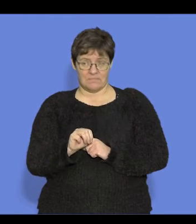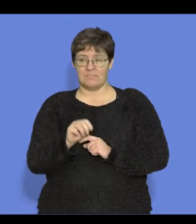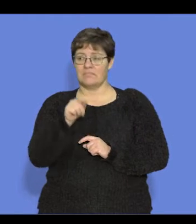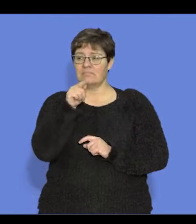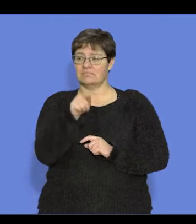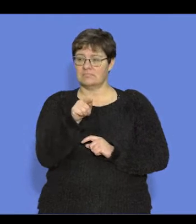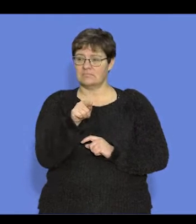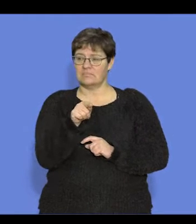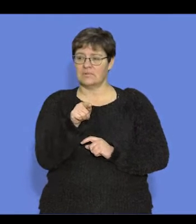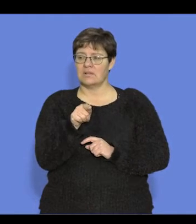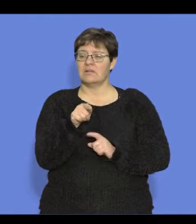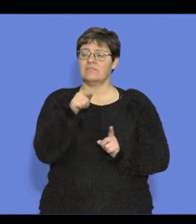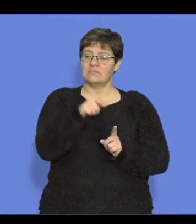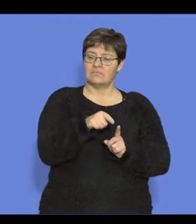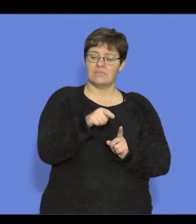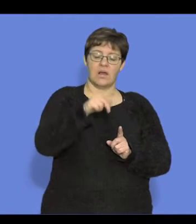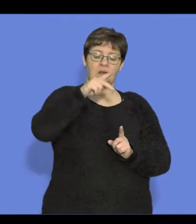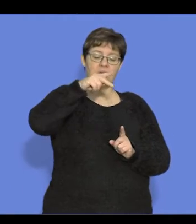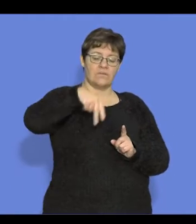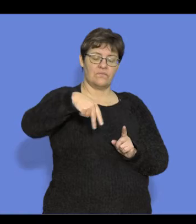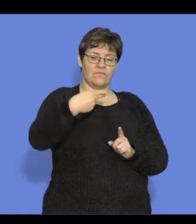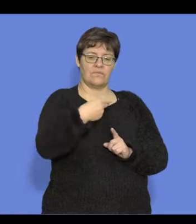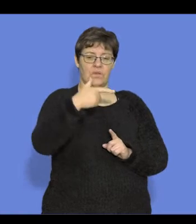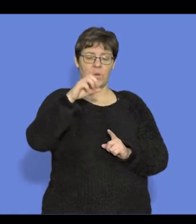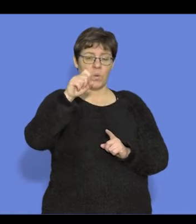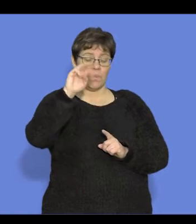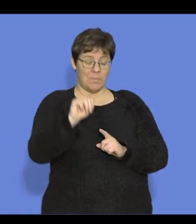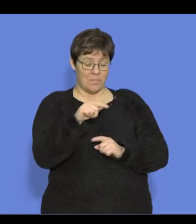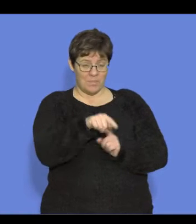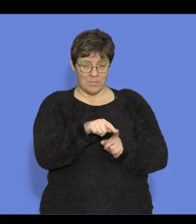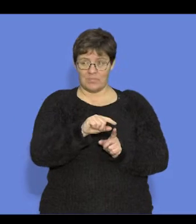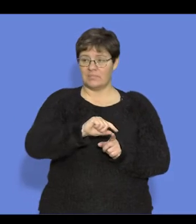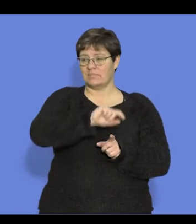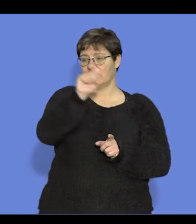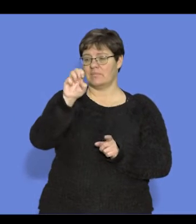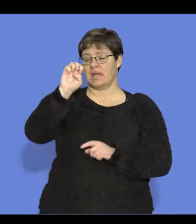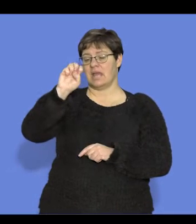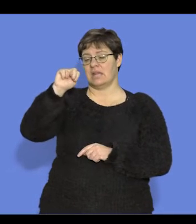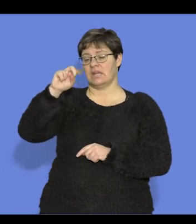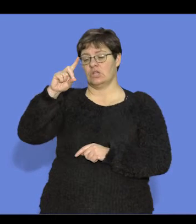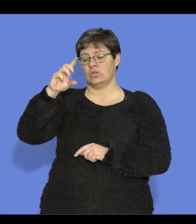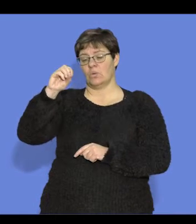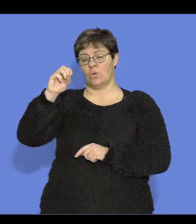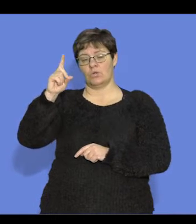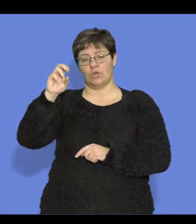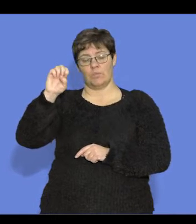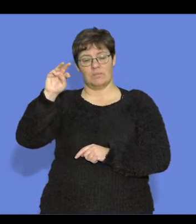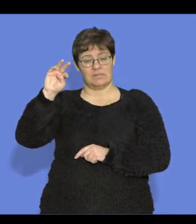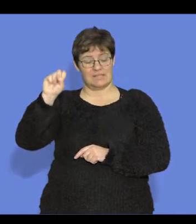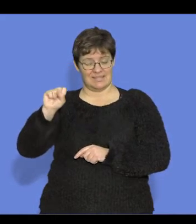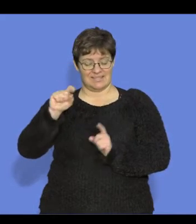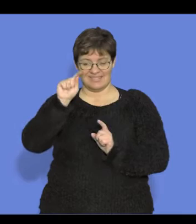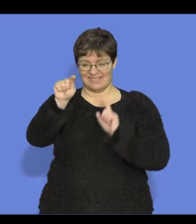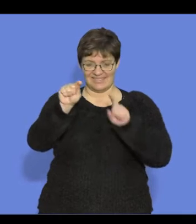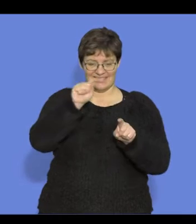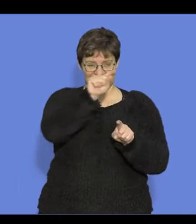the phloem, and this is the endodermis. That